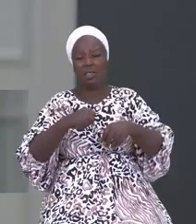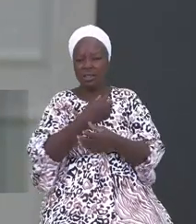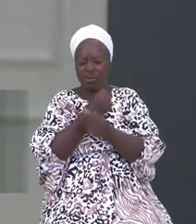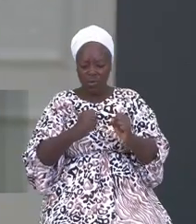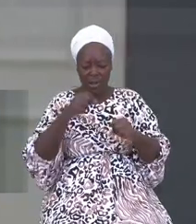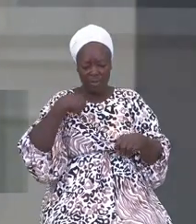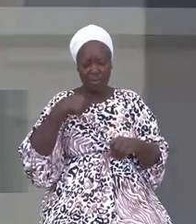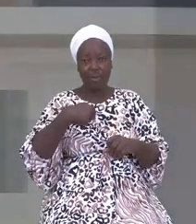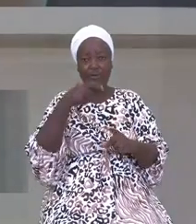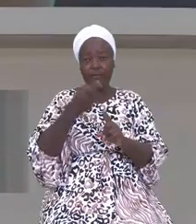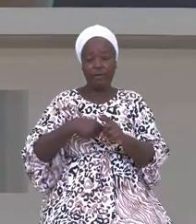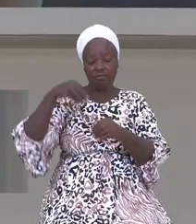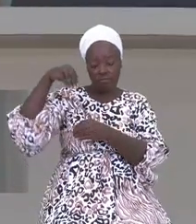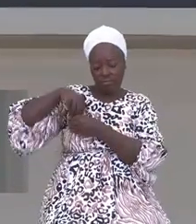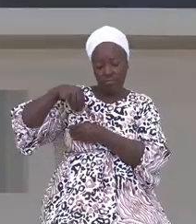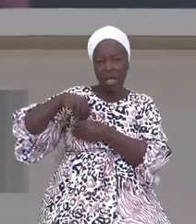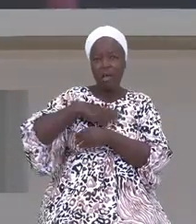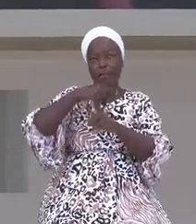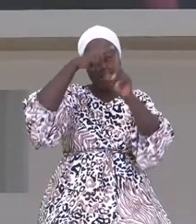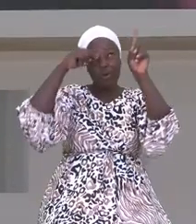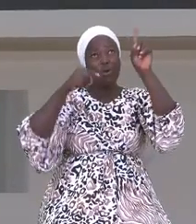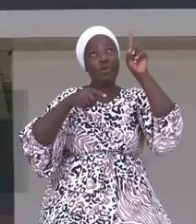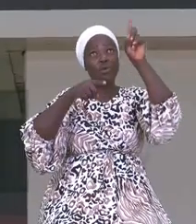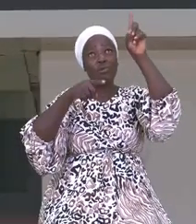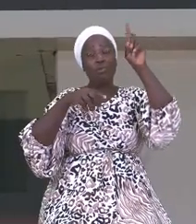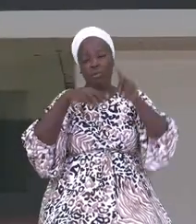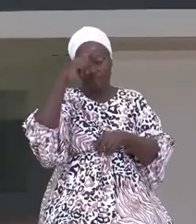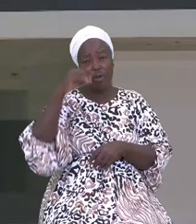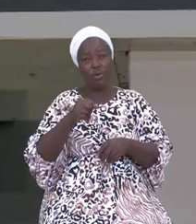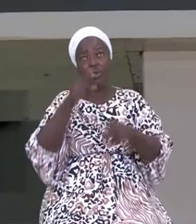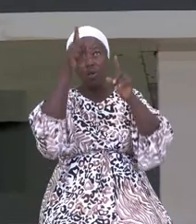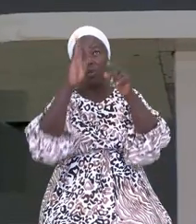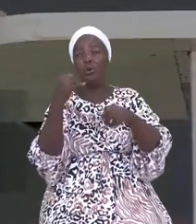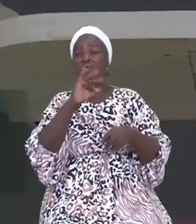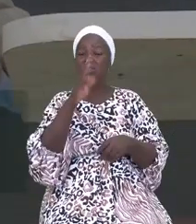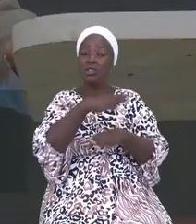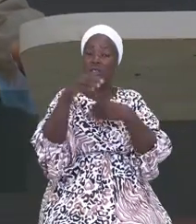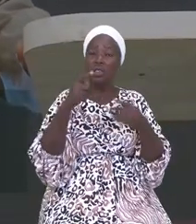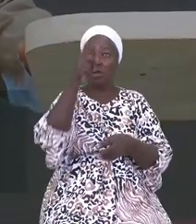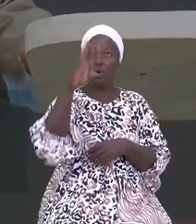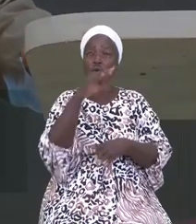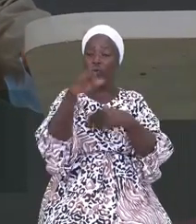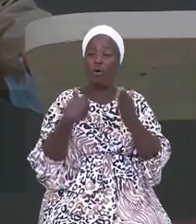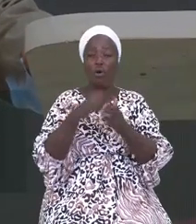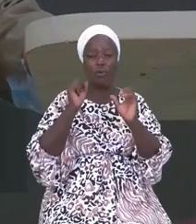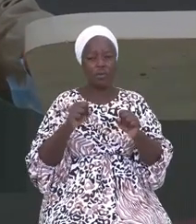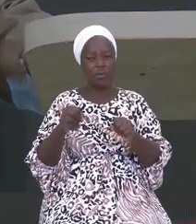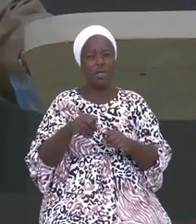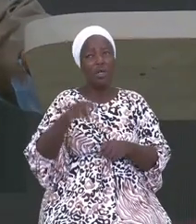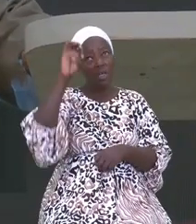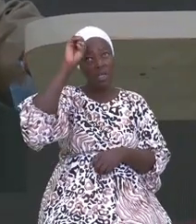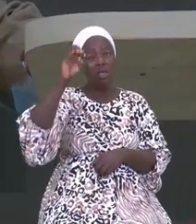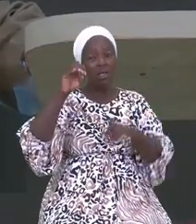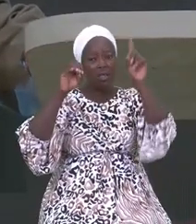within, because God is the God of all possibilities. He can satisfy my